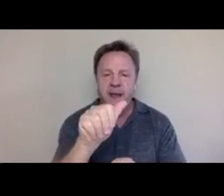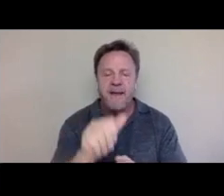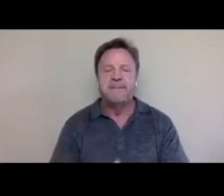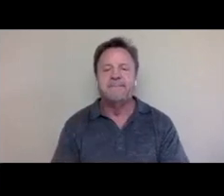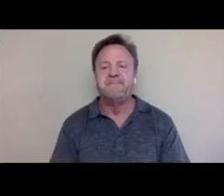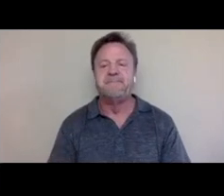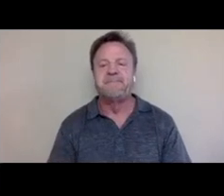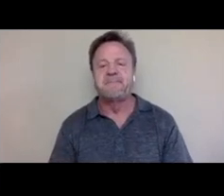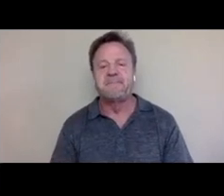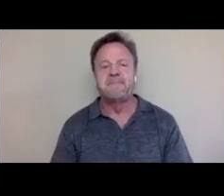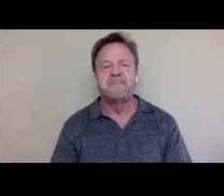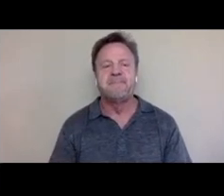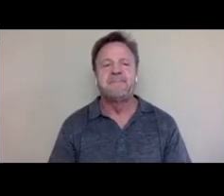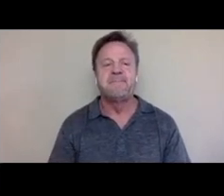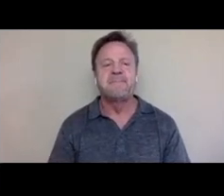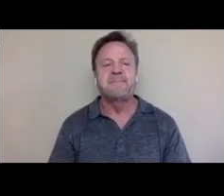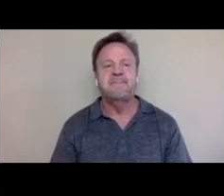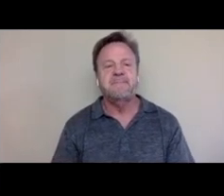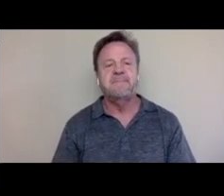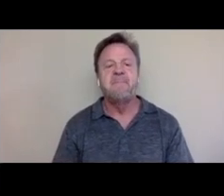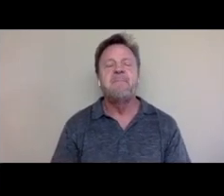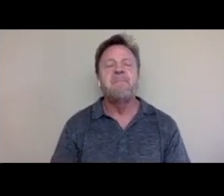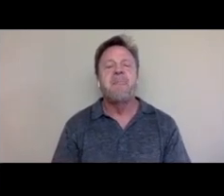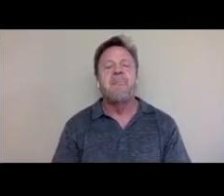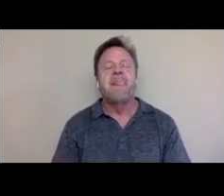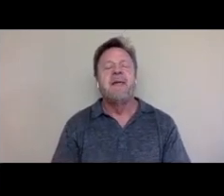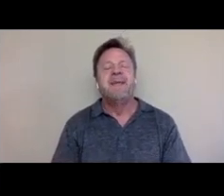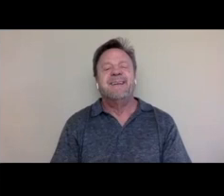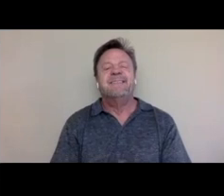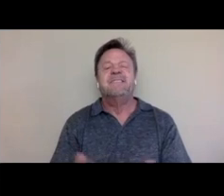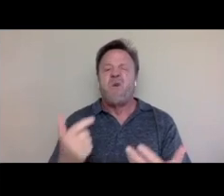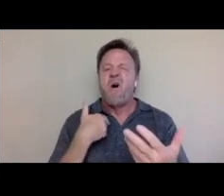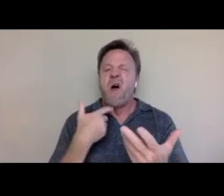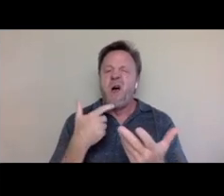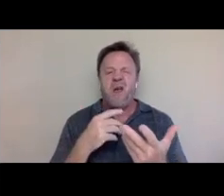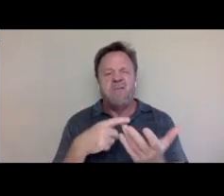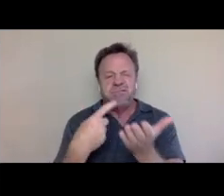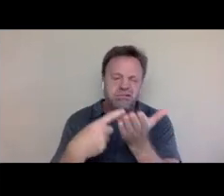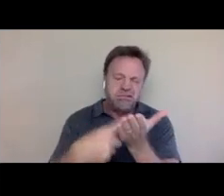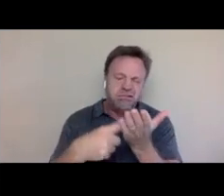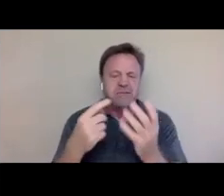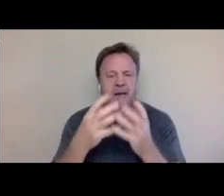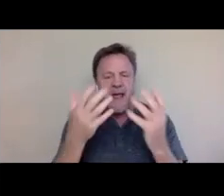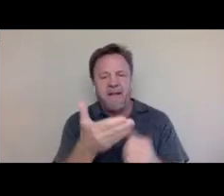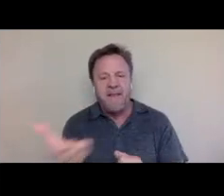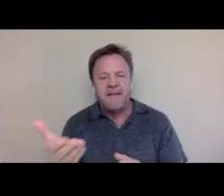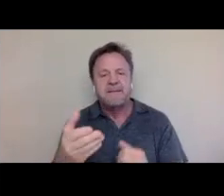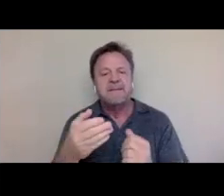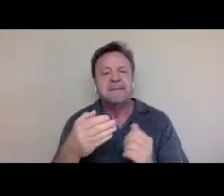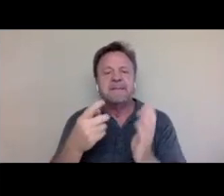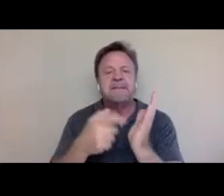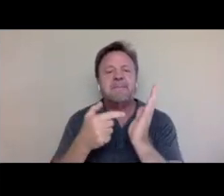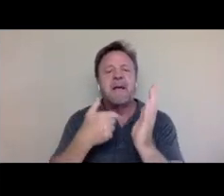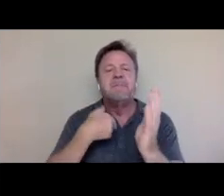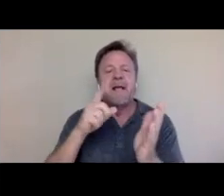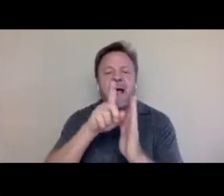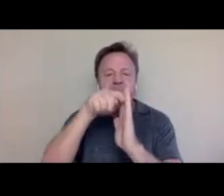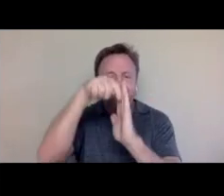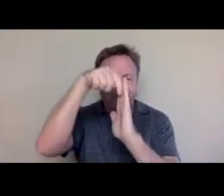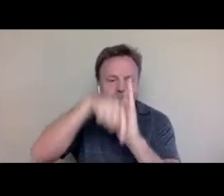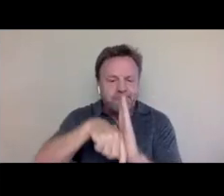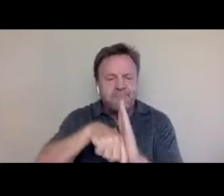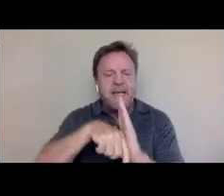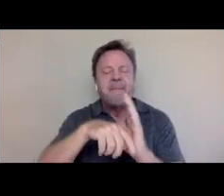please. So I've covered a lot of ground. At times I've gone pretty deep. I